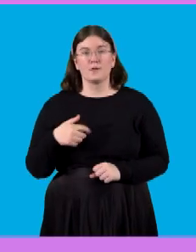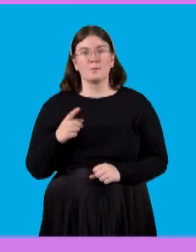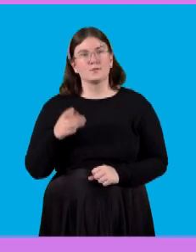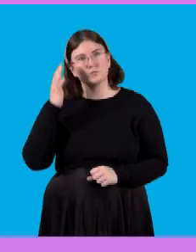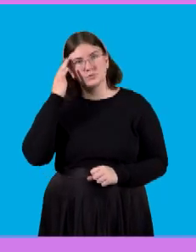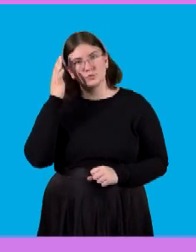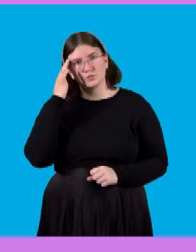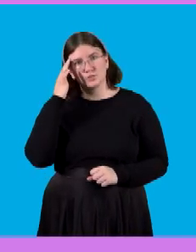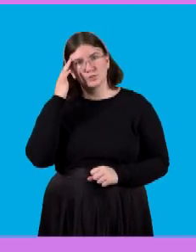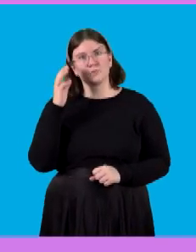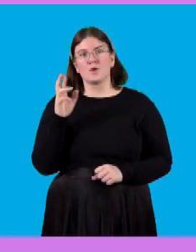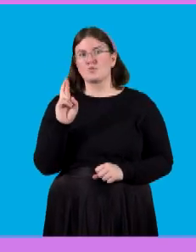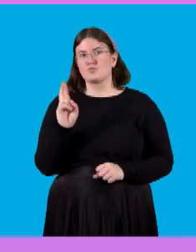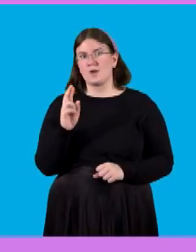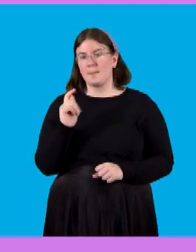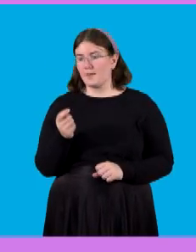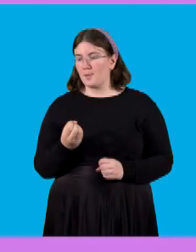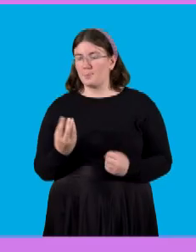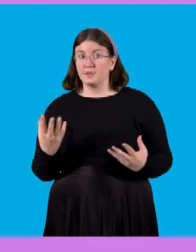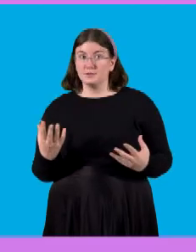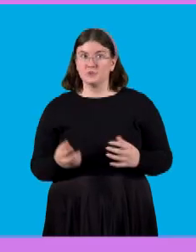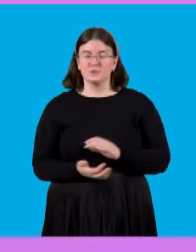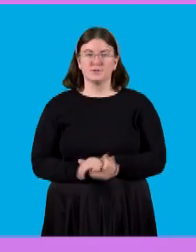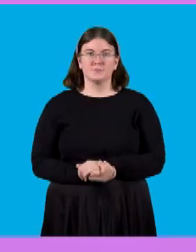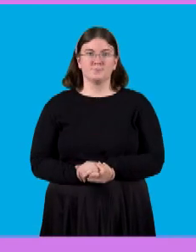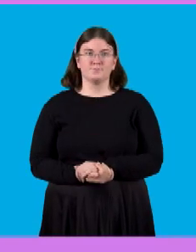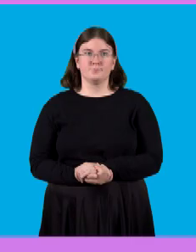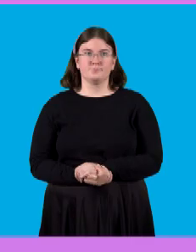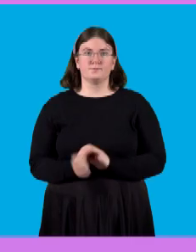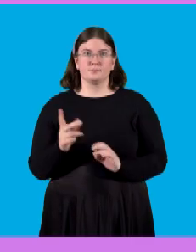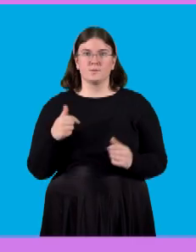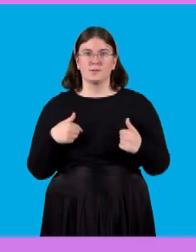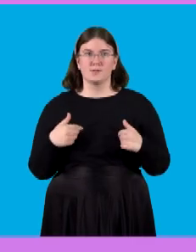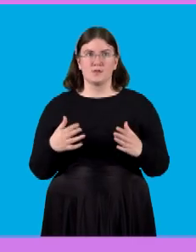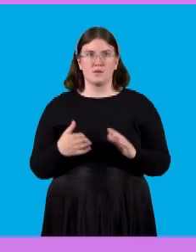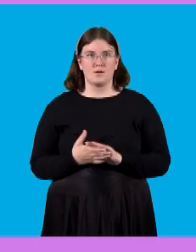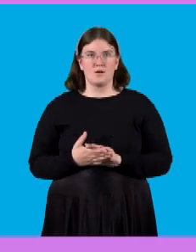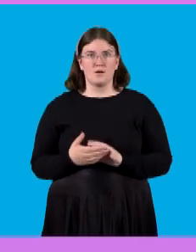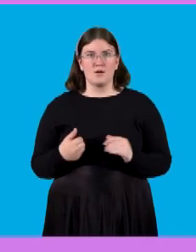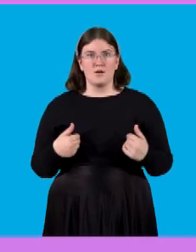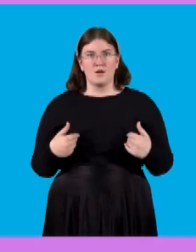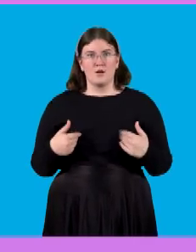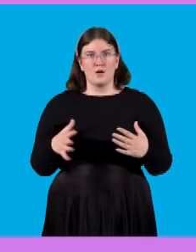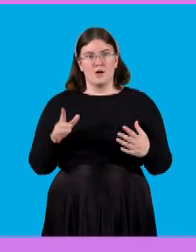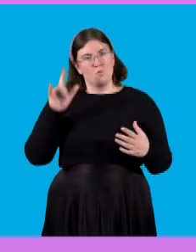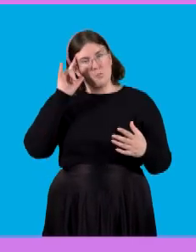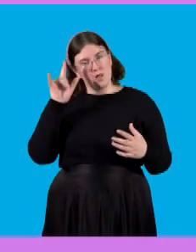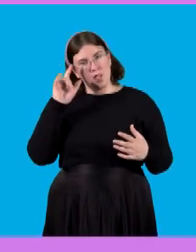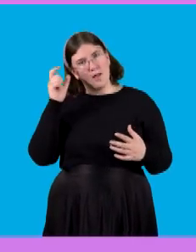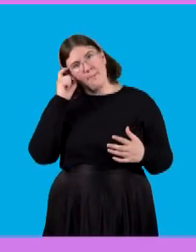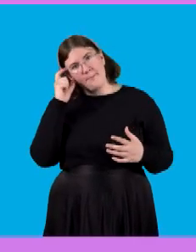All right, we want to know what is this in South African Rand. Okay, now let's start with this one. I'll start off